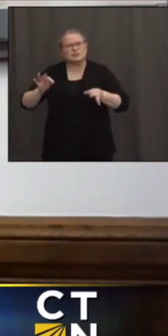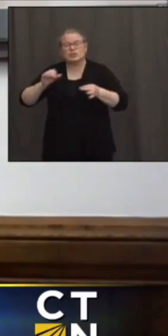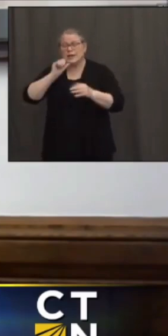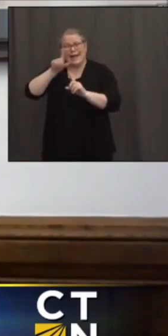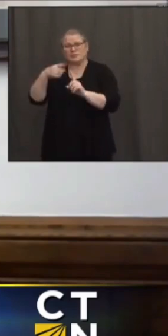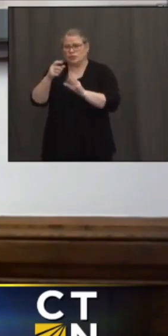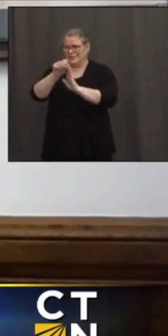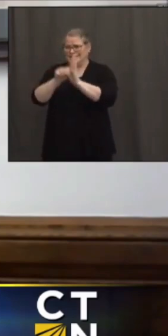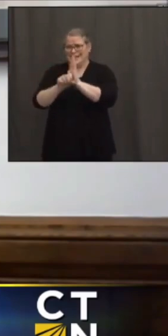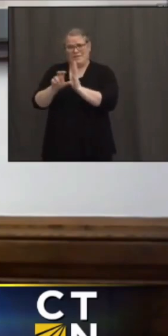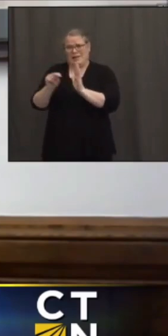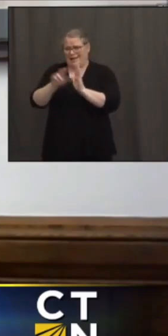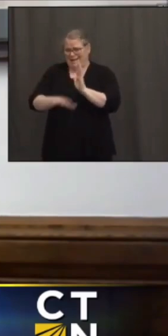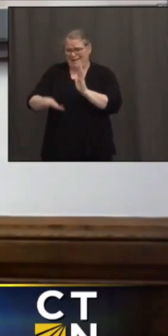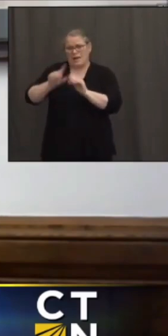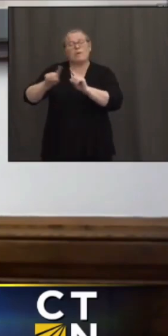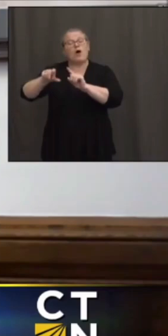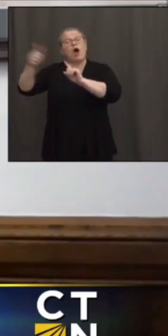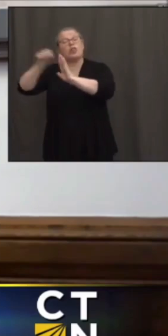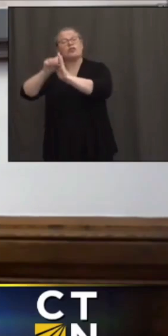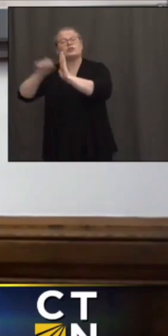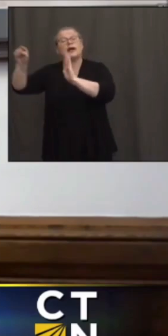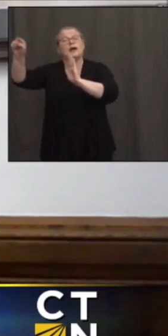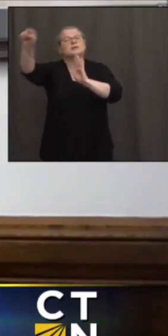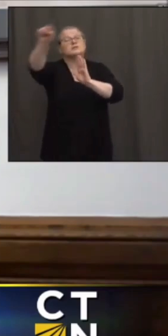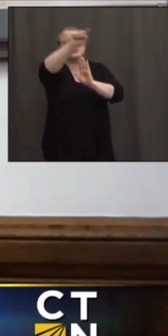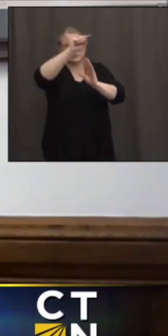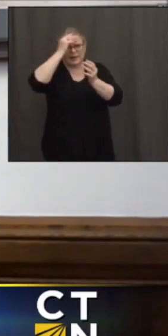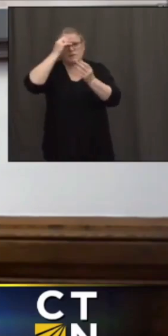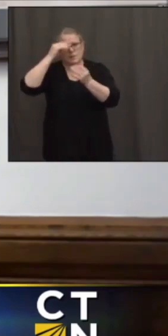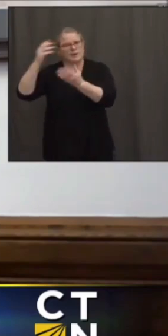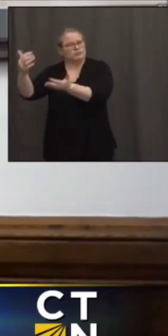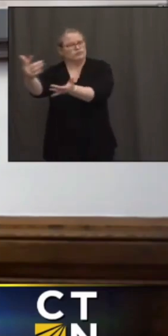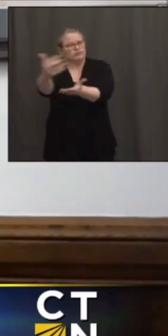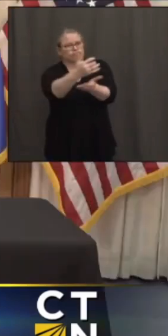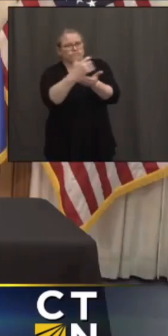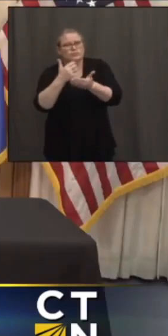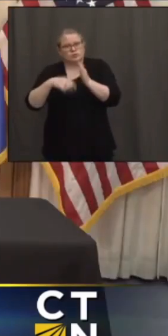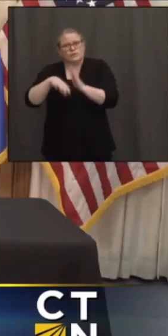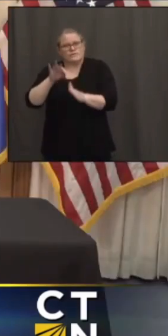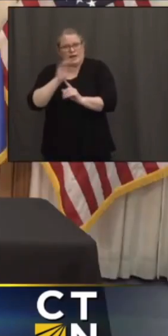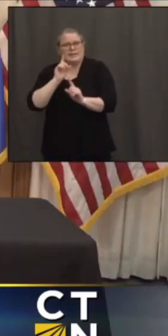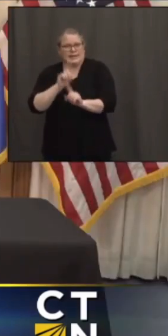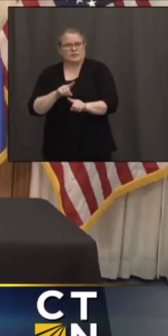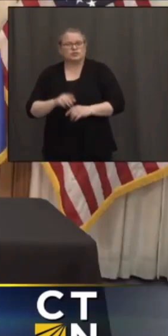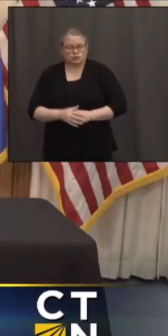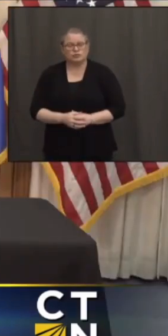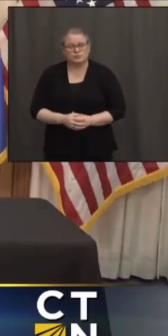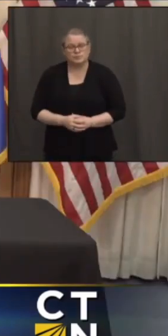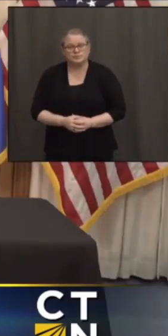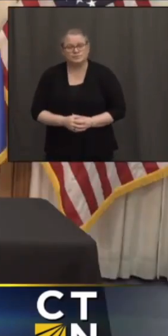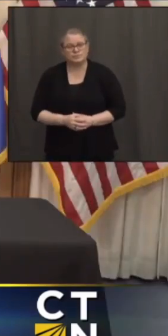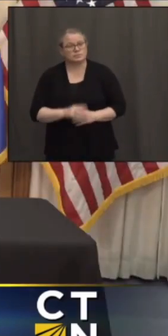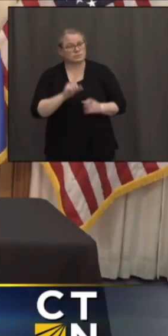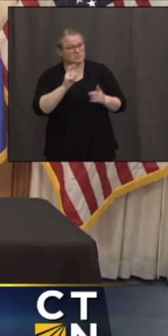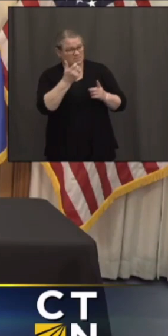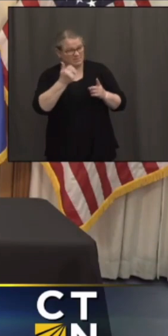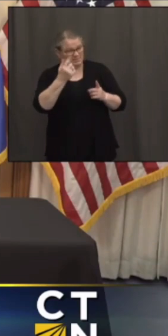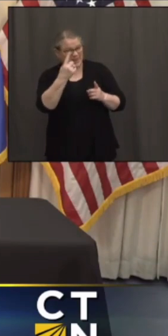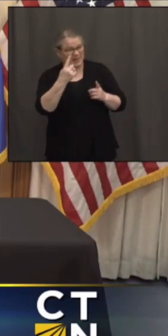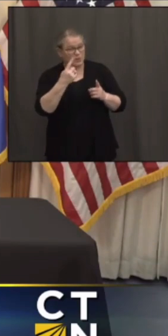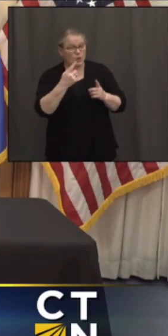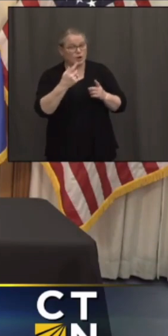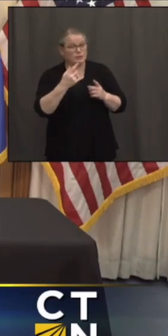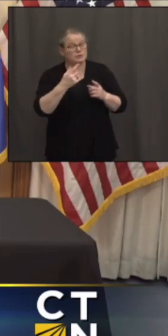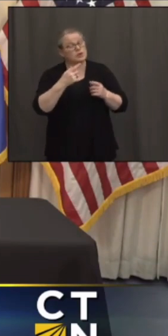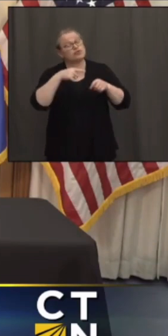state function to really get to the answers that the governor was looking for. Did anybody play devil's advocate at